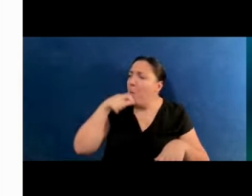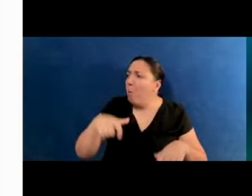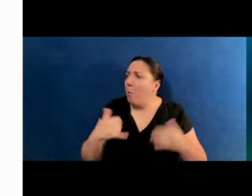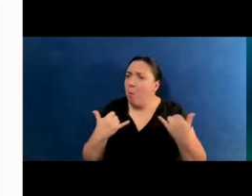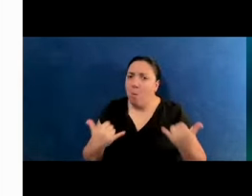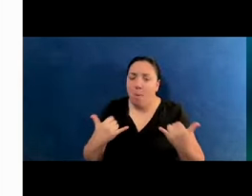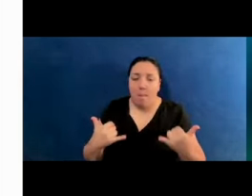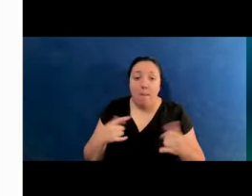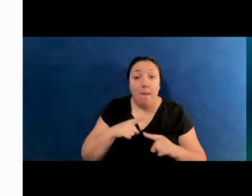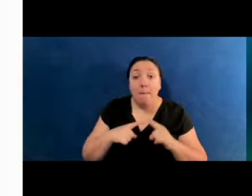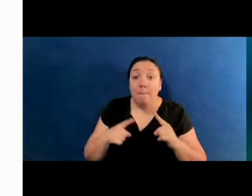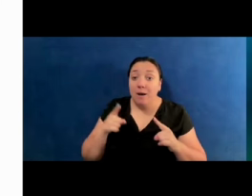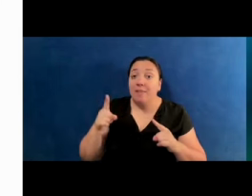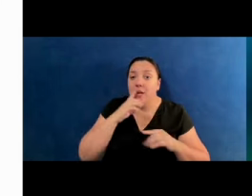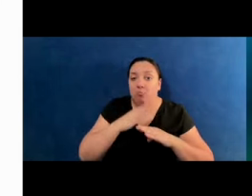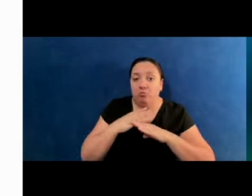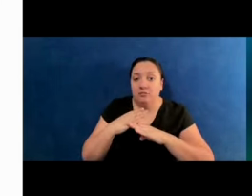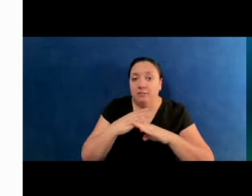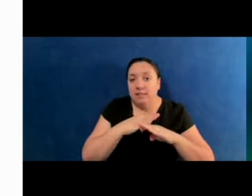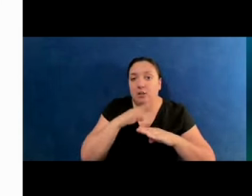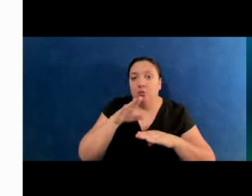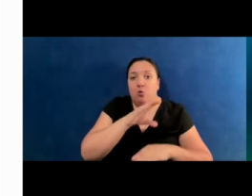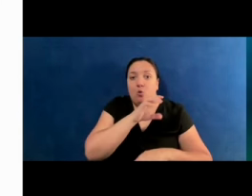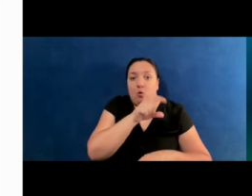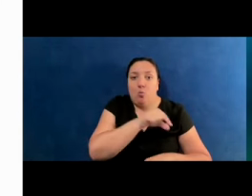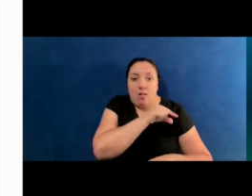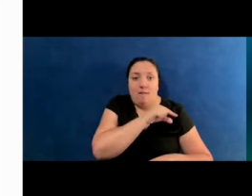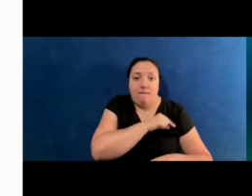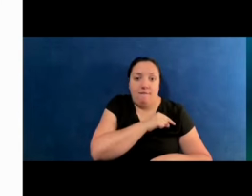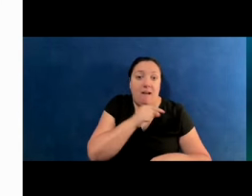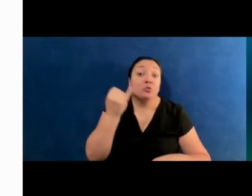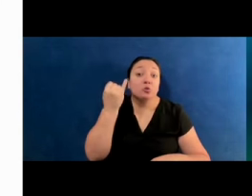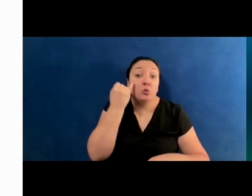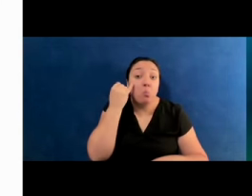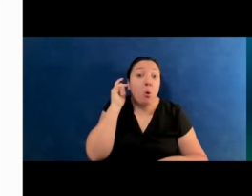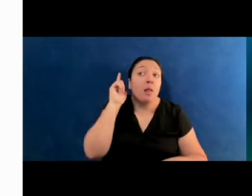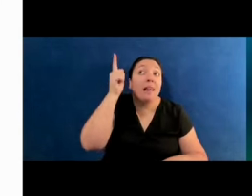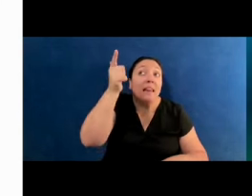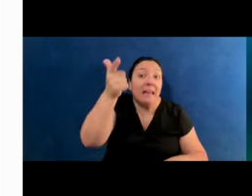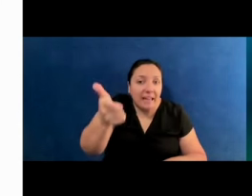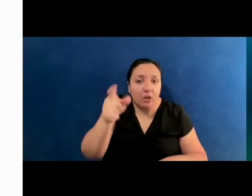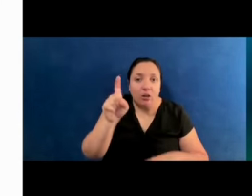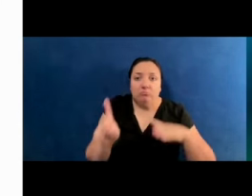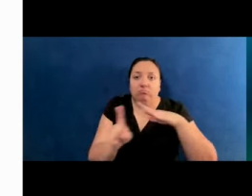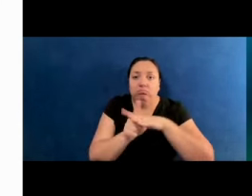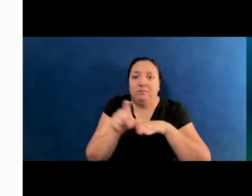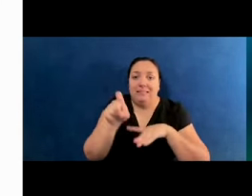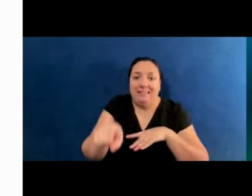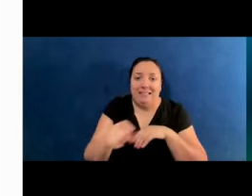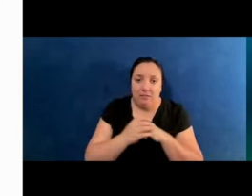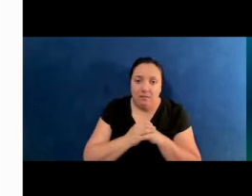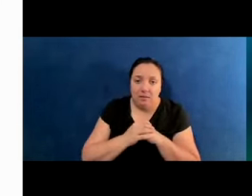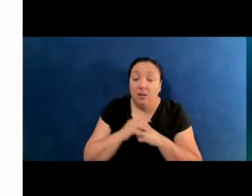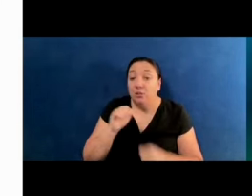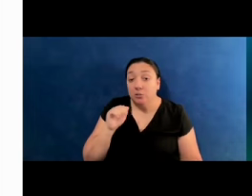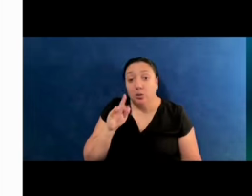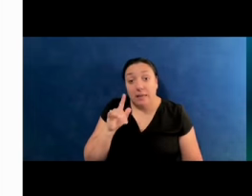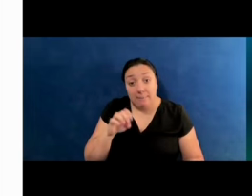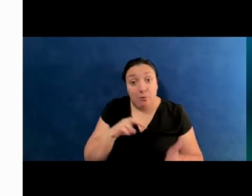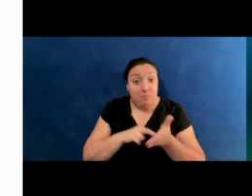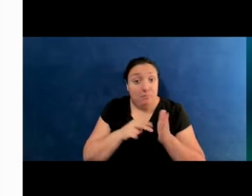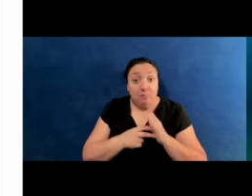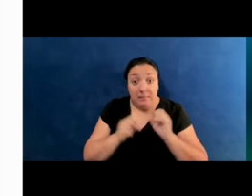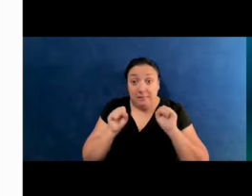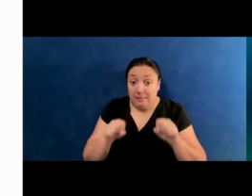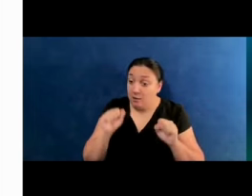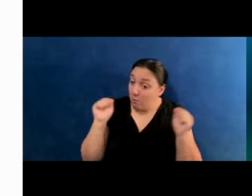eligibility for such supports should the need arise in the future. So ABLE provides an opportunity for all of